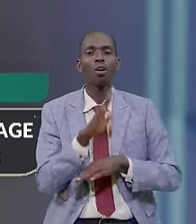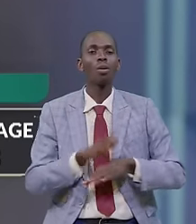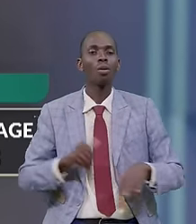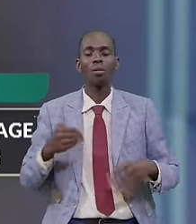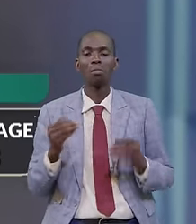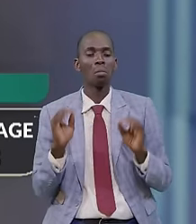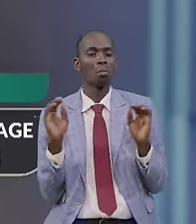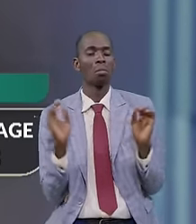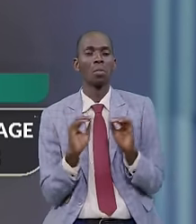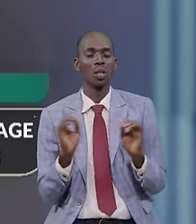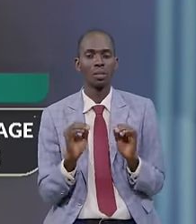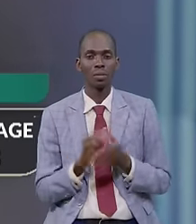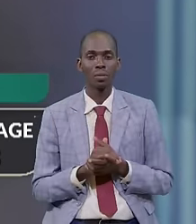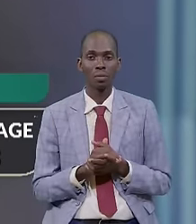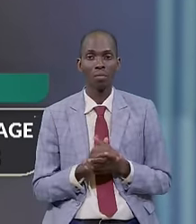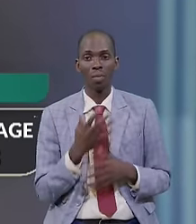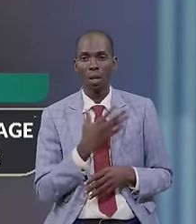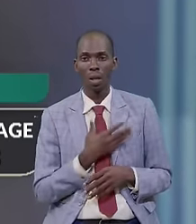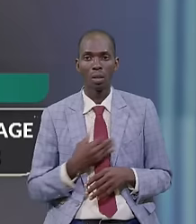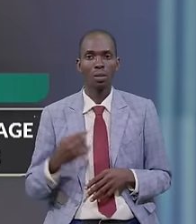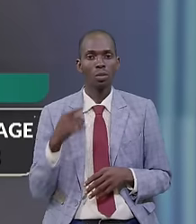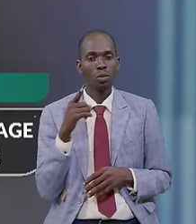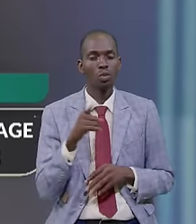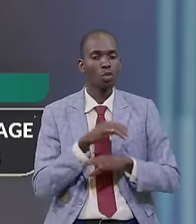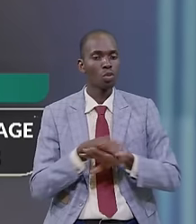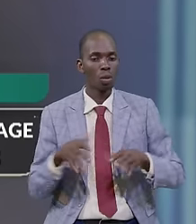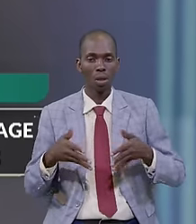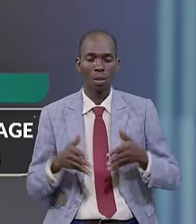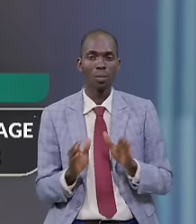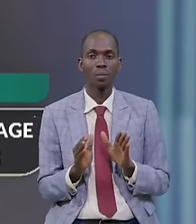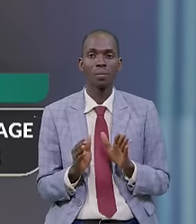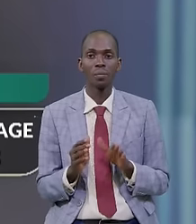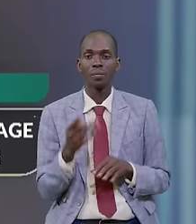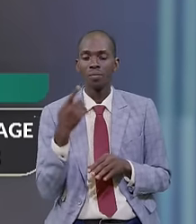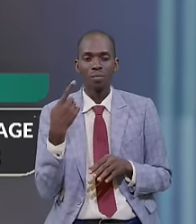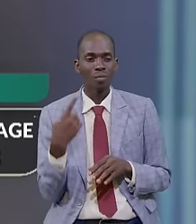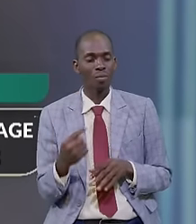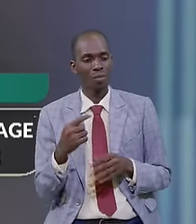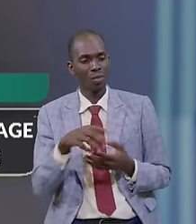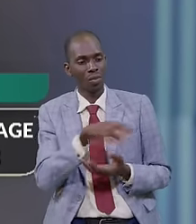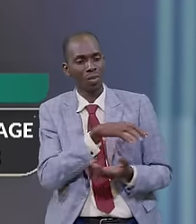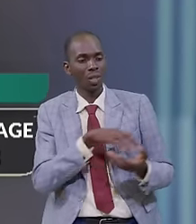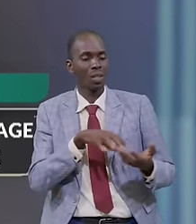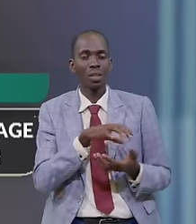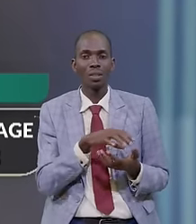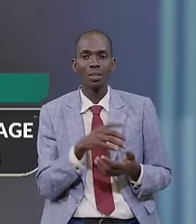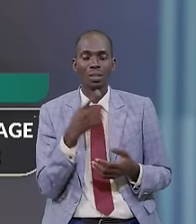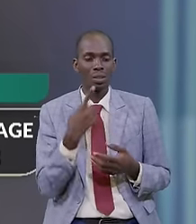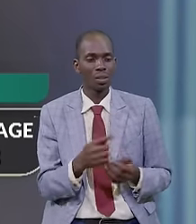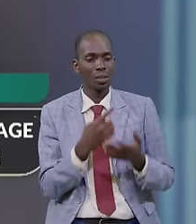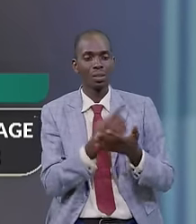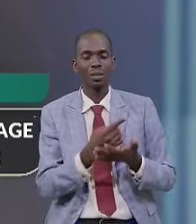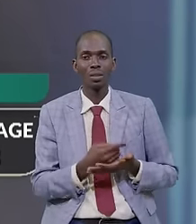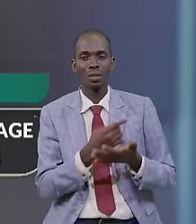mirage of life. And you don't allow the disposition, the discussion,